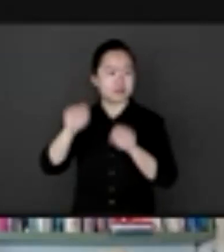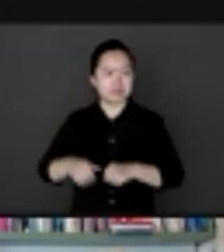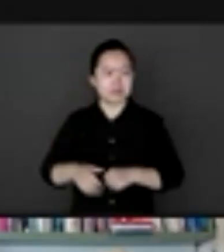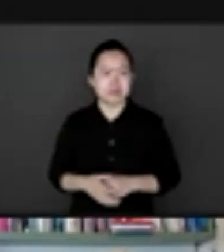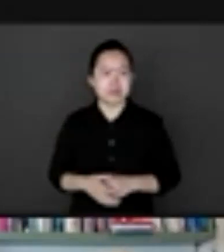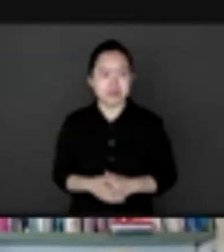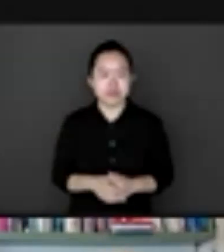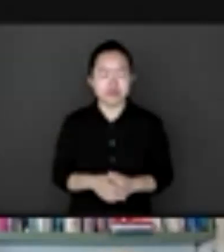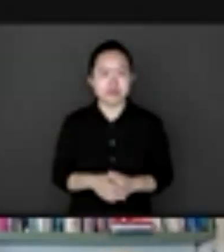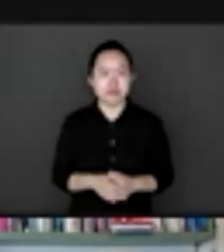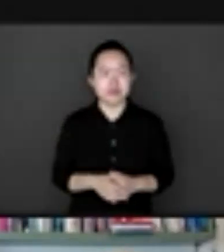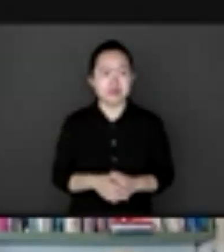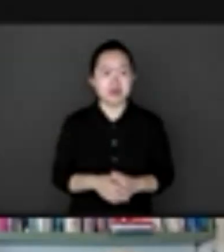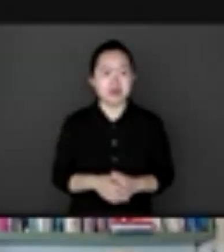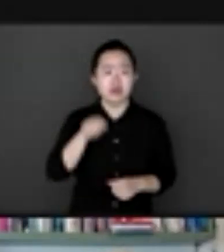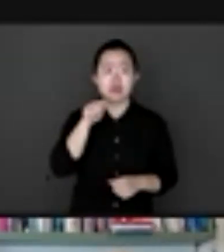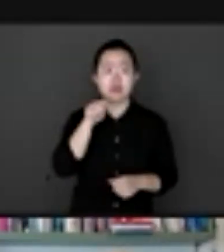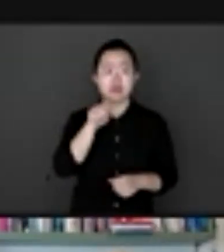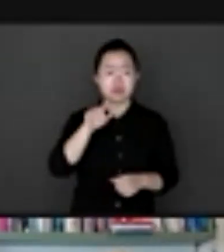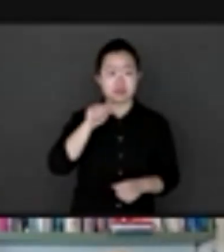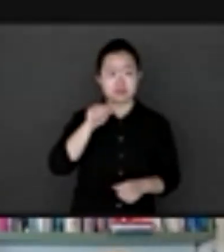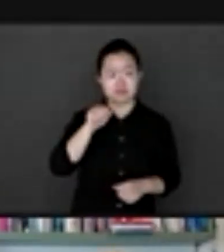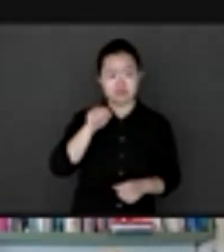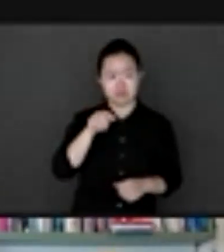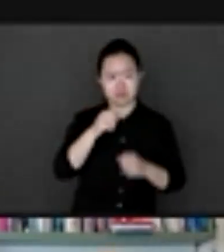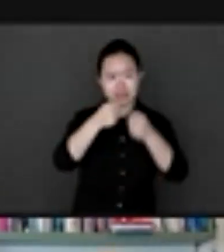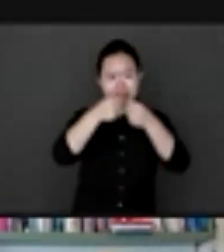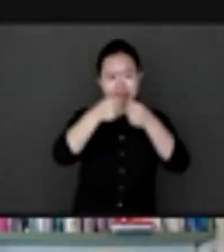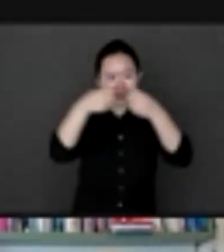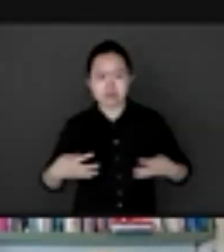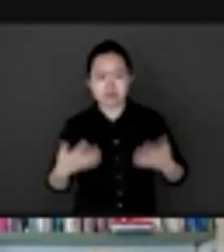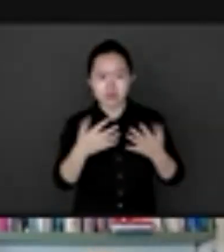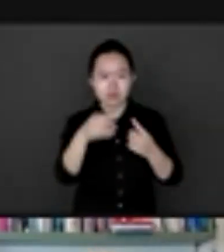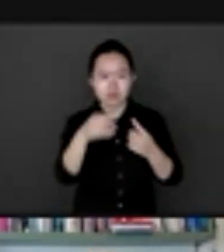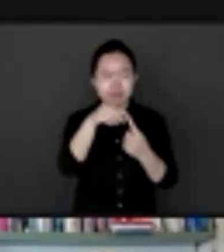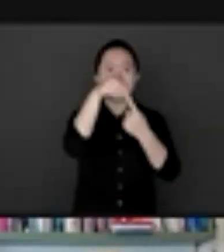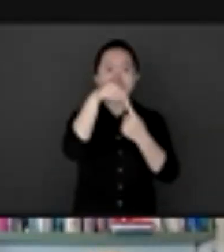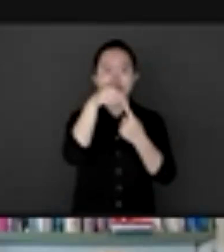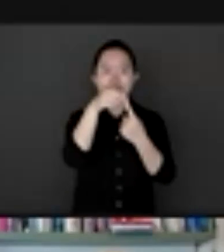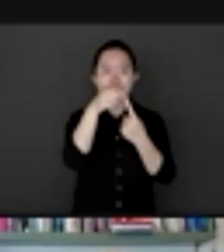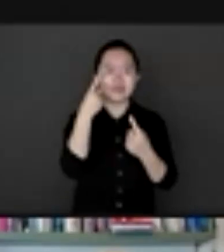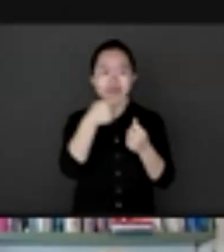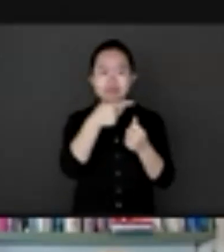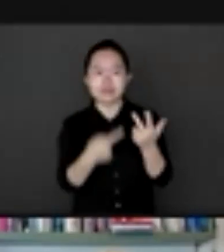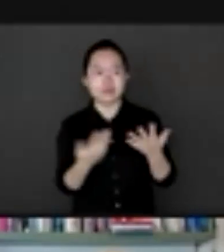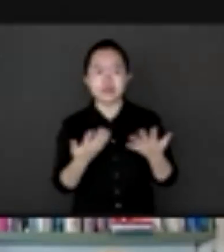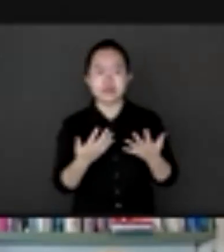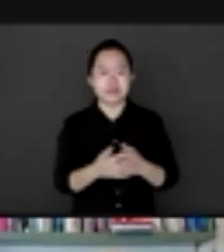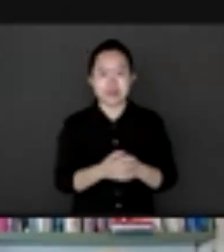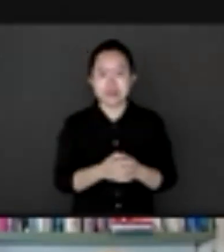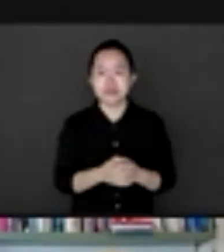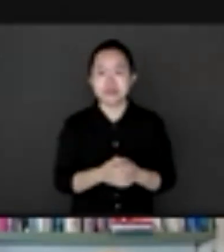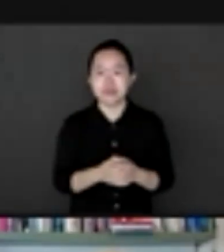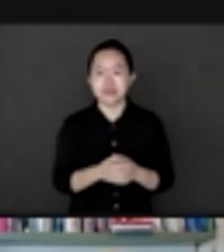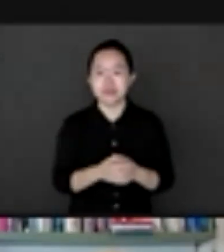open. Accessibility by design. Integrating accessibility, we try to integrate accessibility principles from the